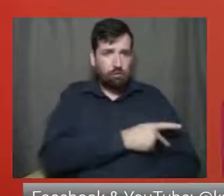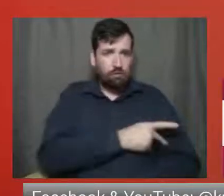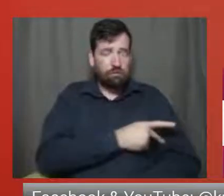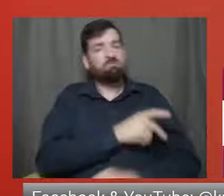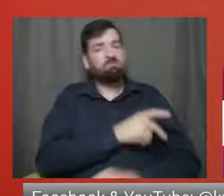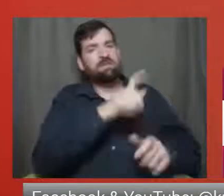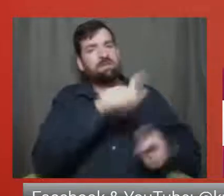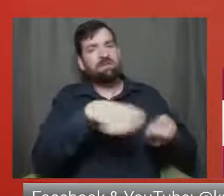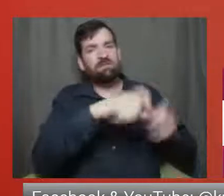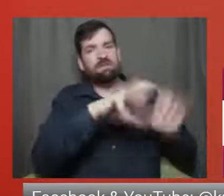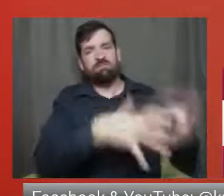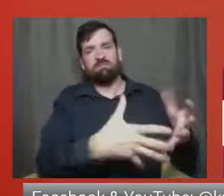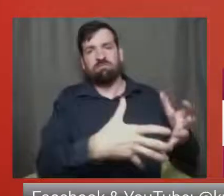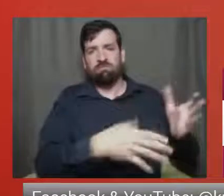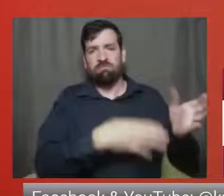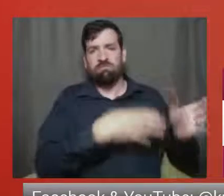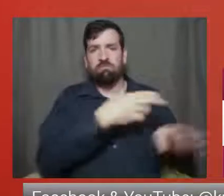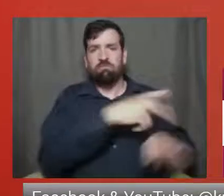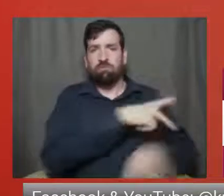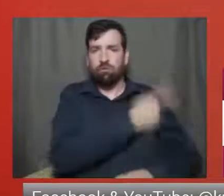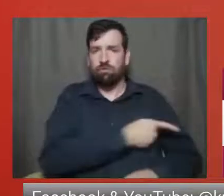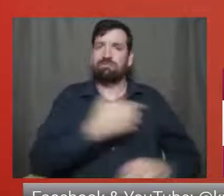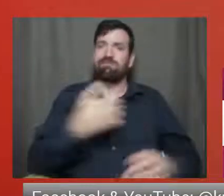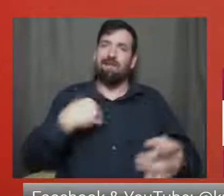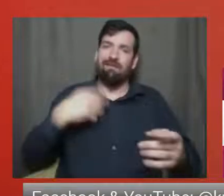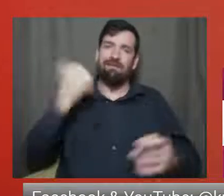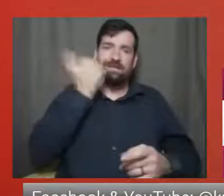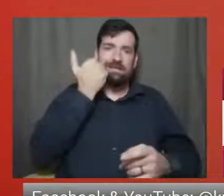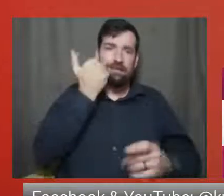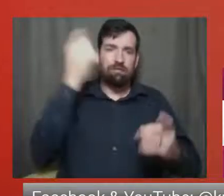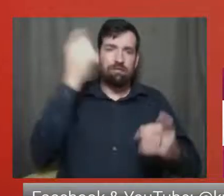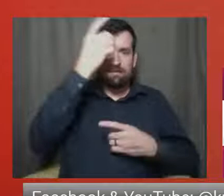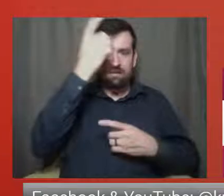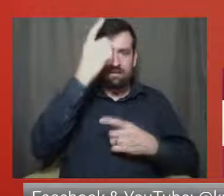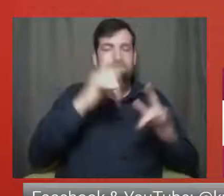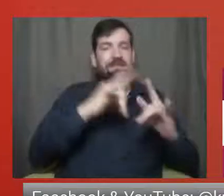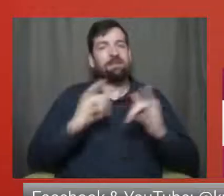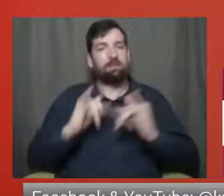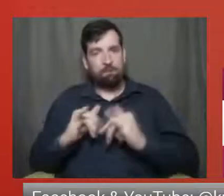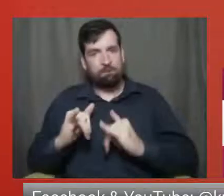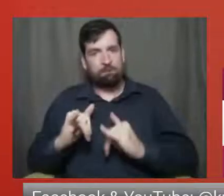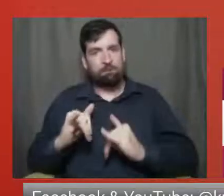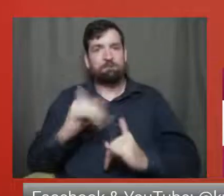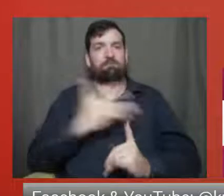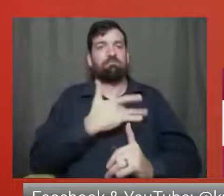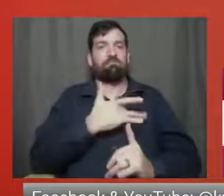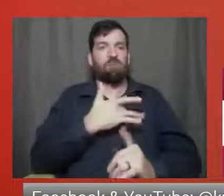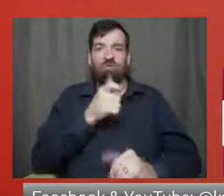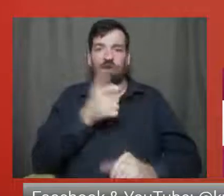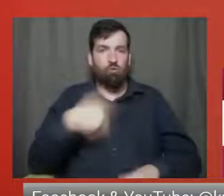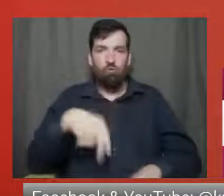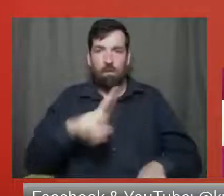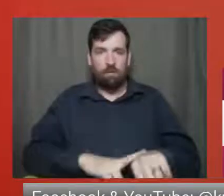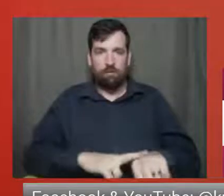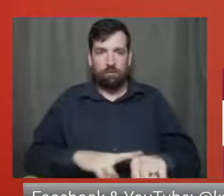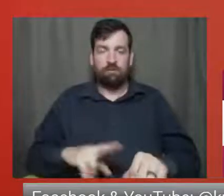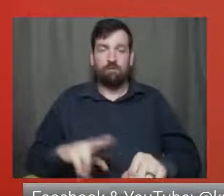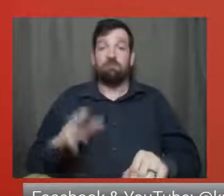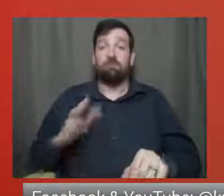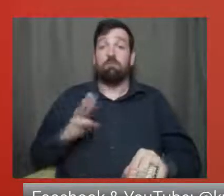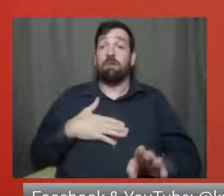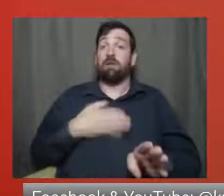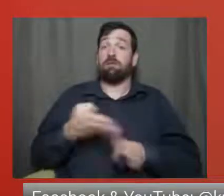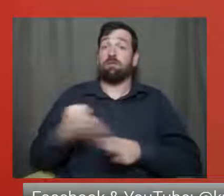have dental disease coexisting with heart abnormalities. Within my area of expertise, which is electrical